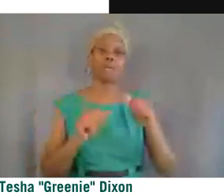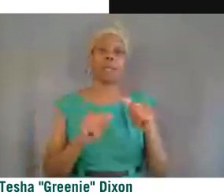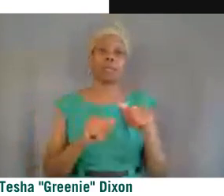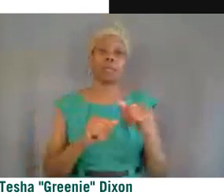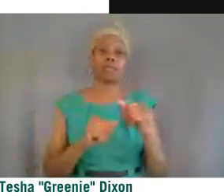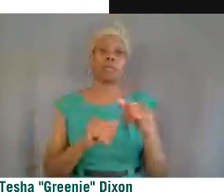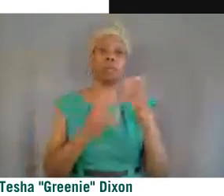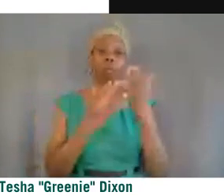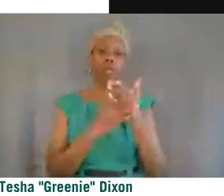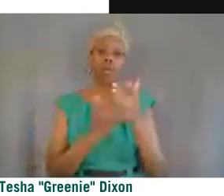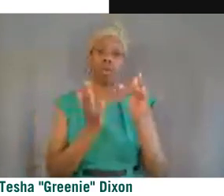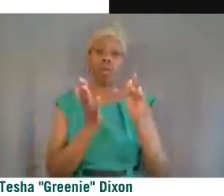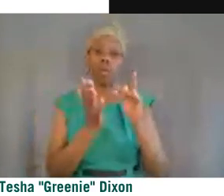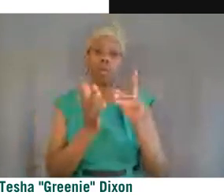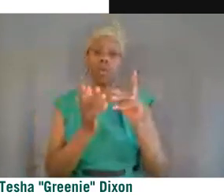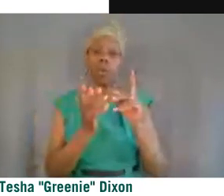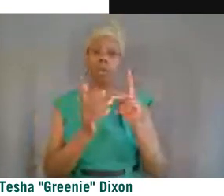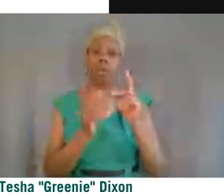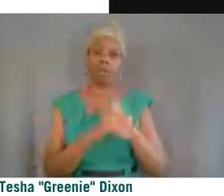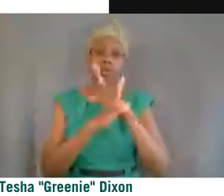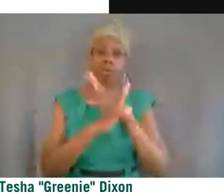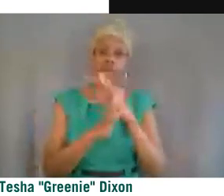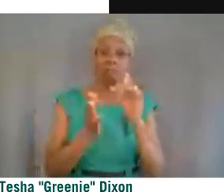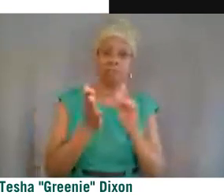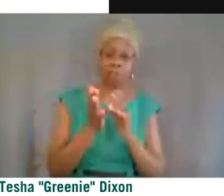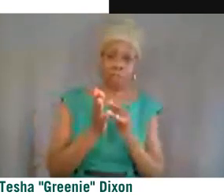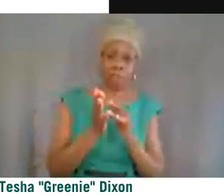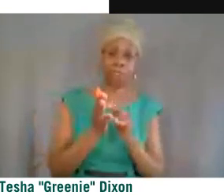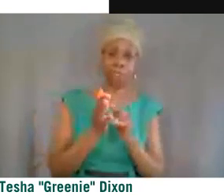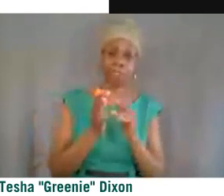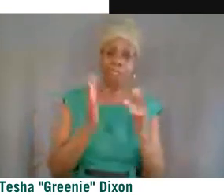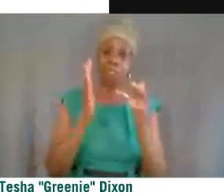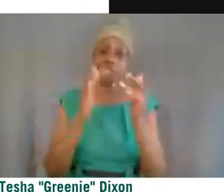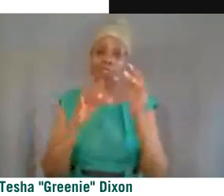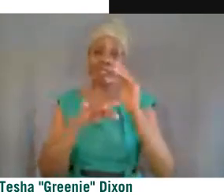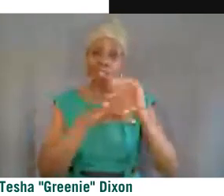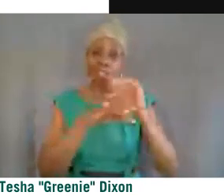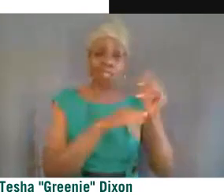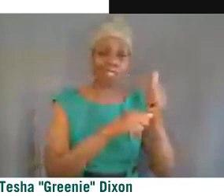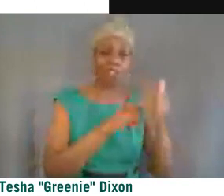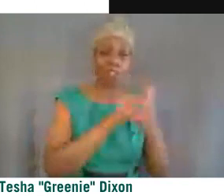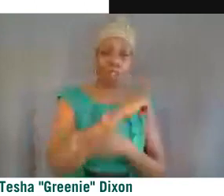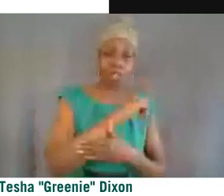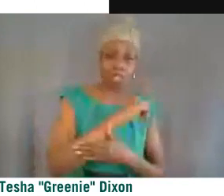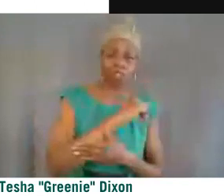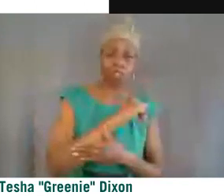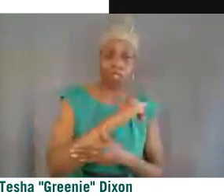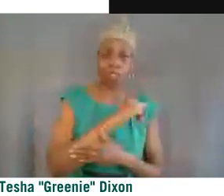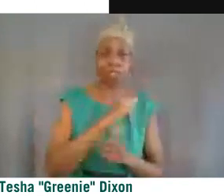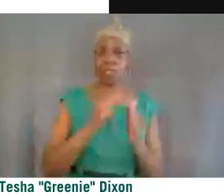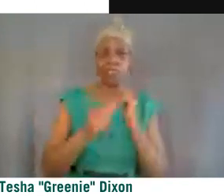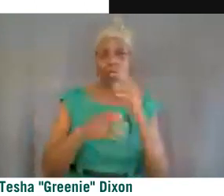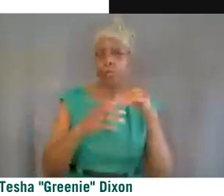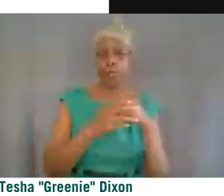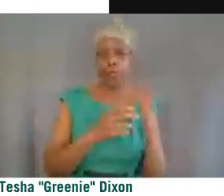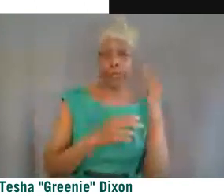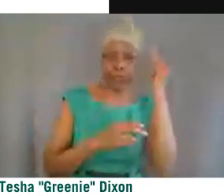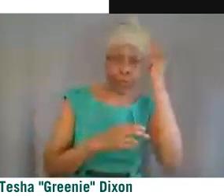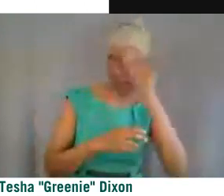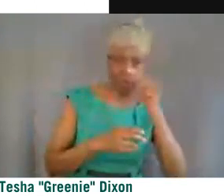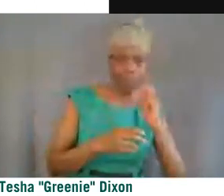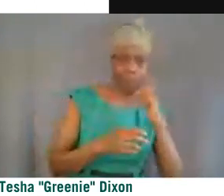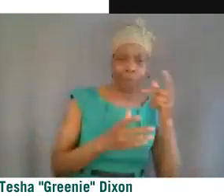country. Don't count Hawaii. Don't do that. But all the other time zones. And I got to see